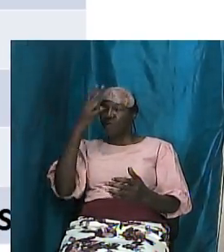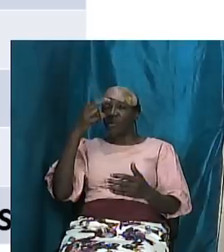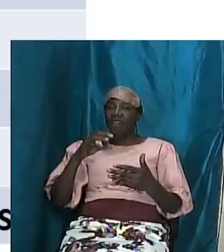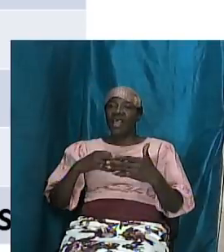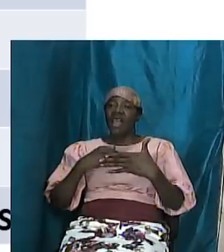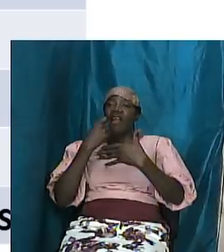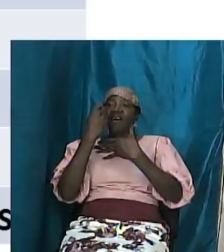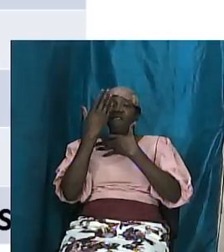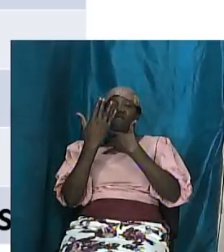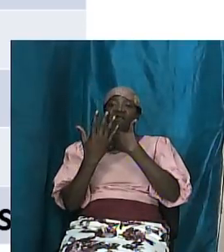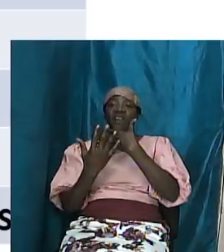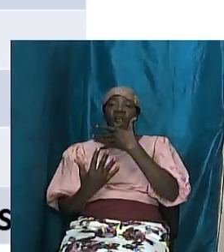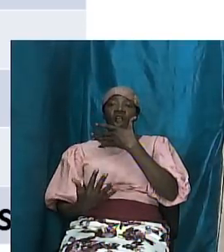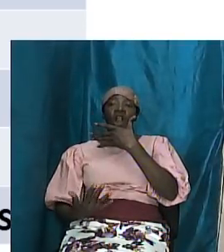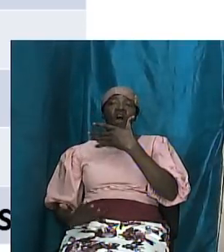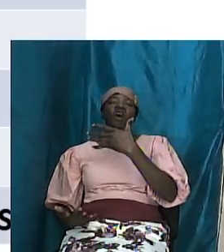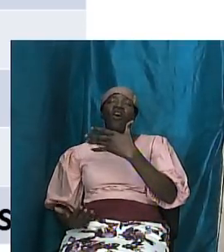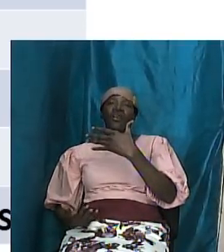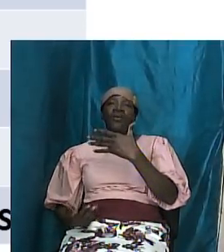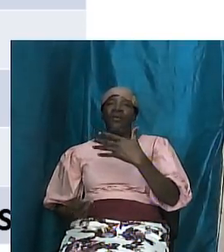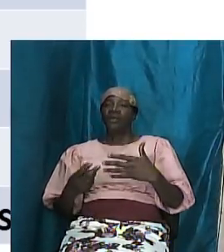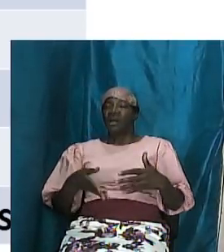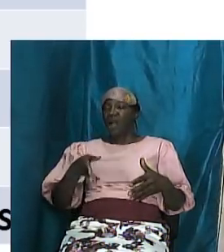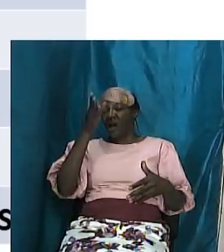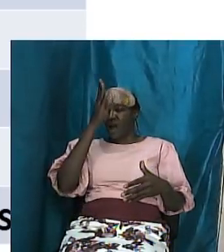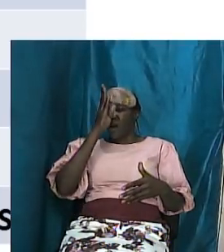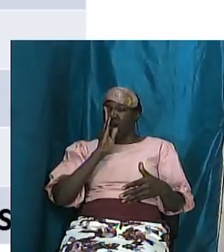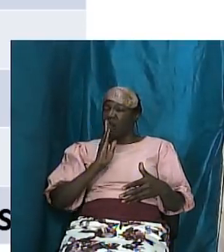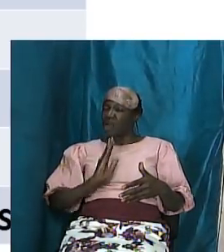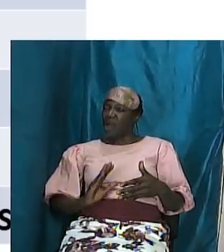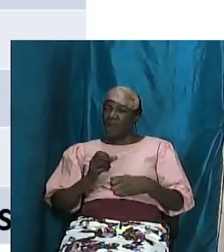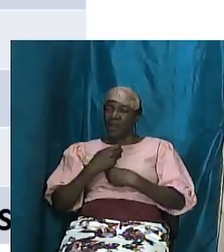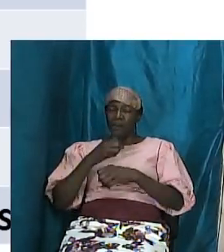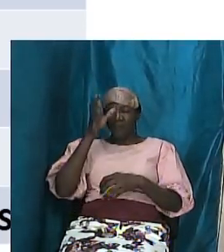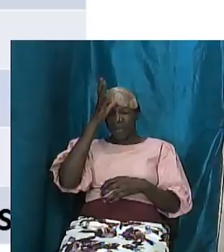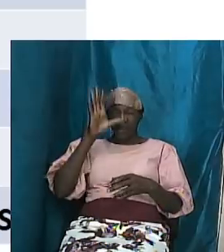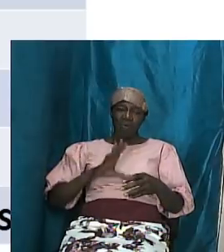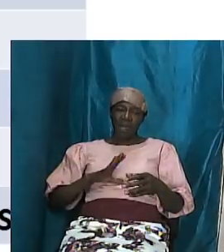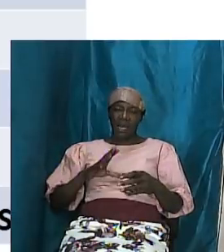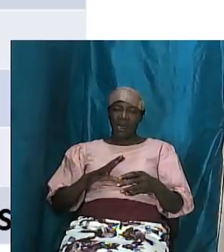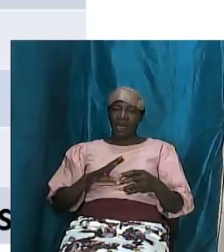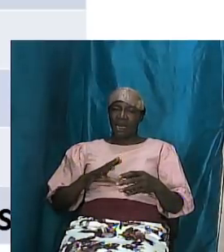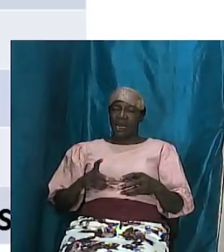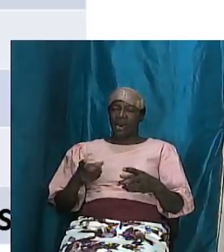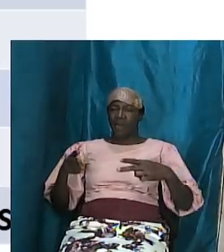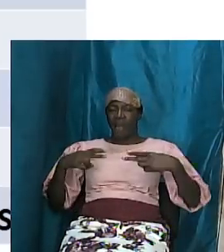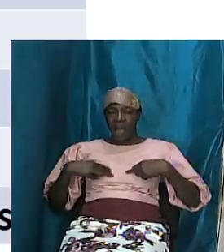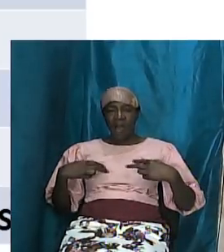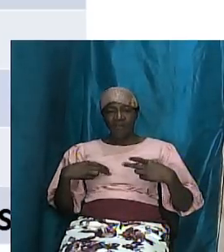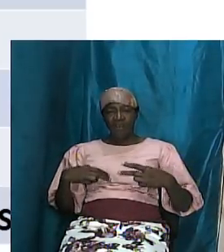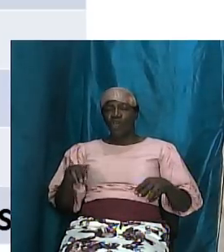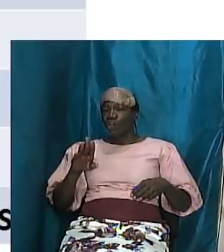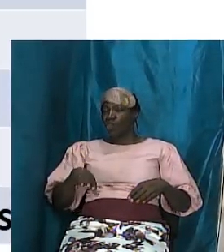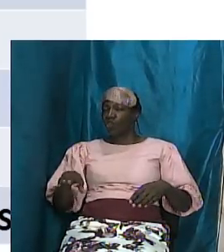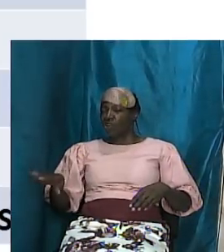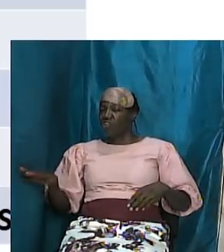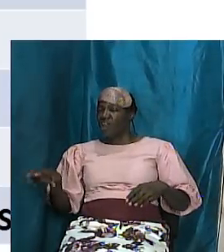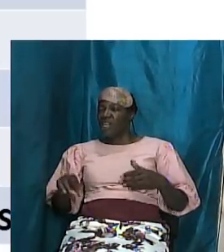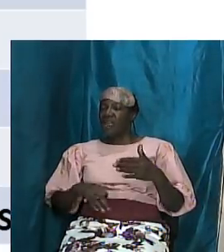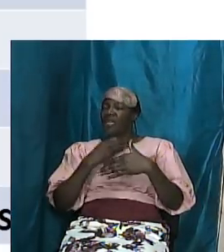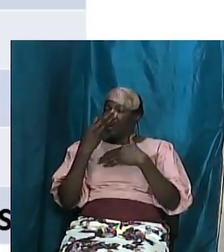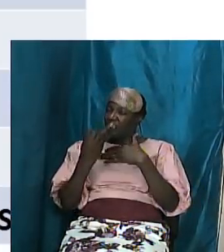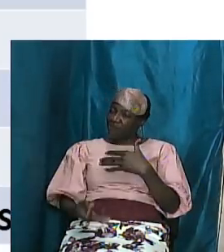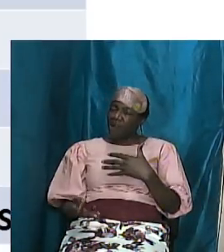after God in chapters 1 and 2 made man and they started to multiply, and of course after the fall, and they started